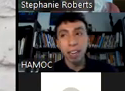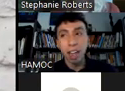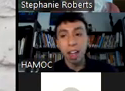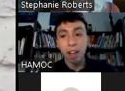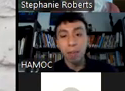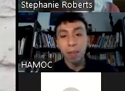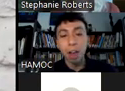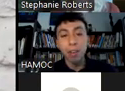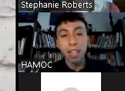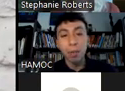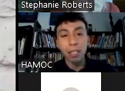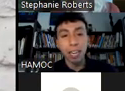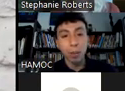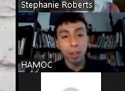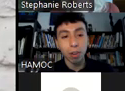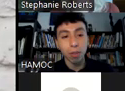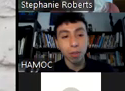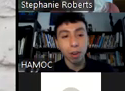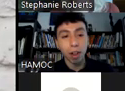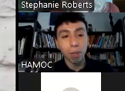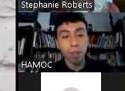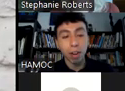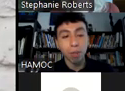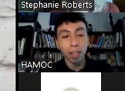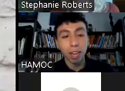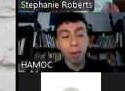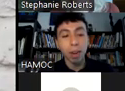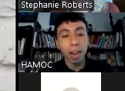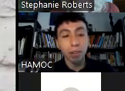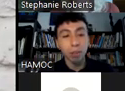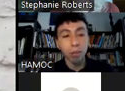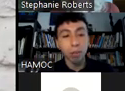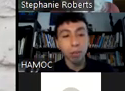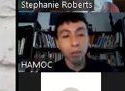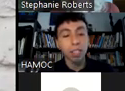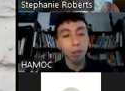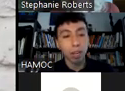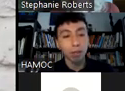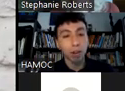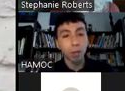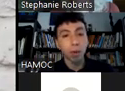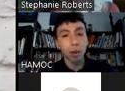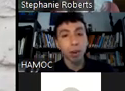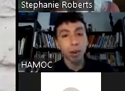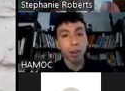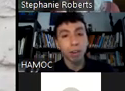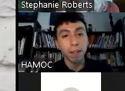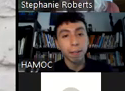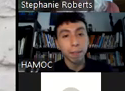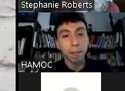in, how does that resonate with you with kind of thinking about natural subjects for your